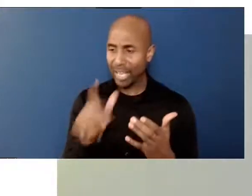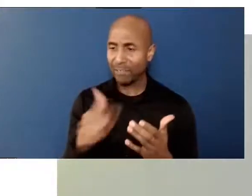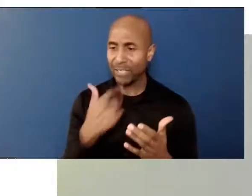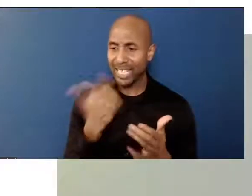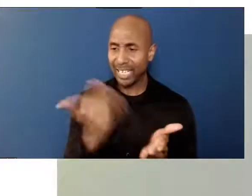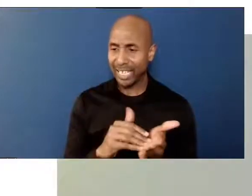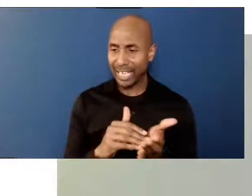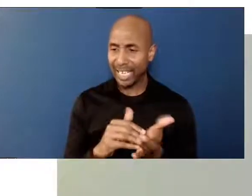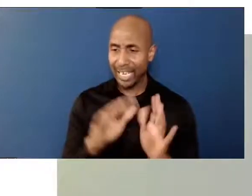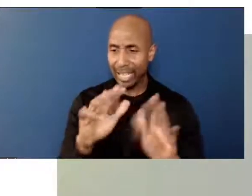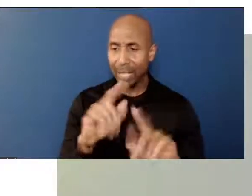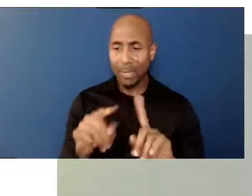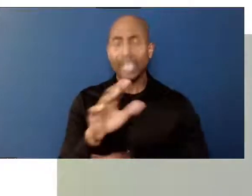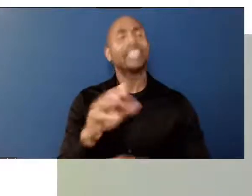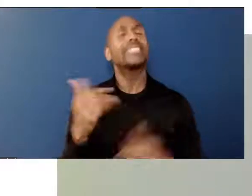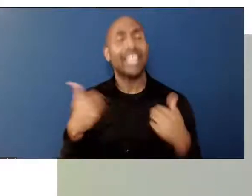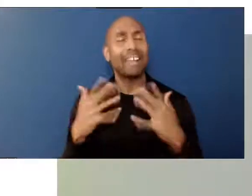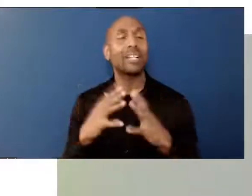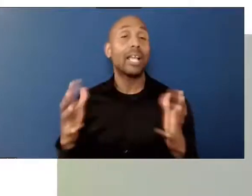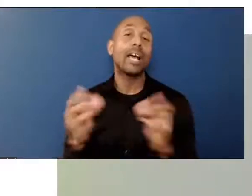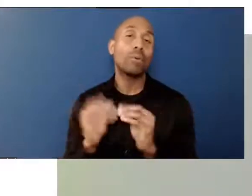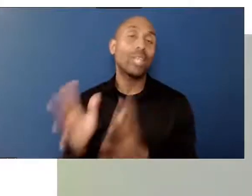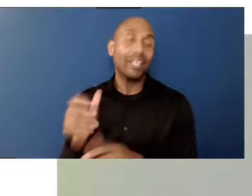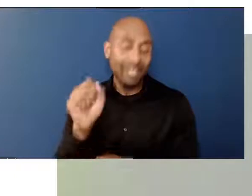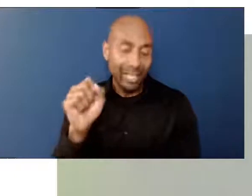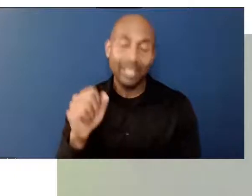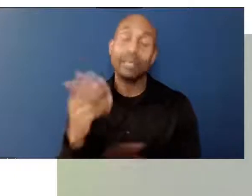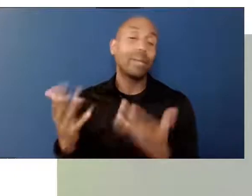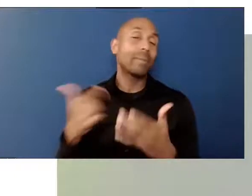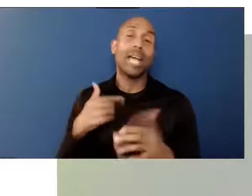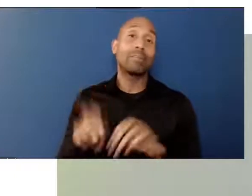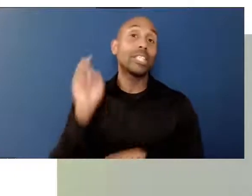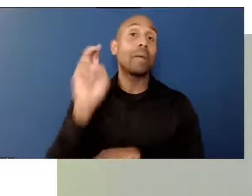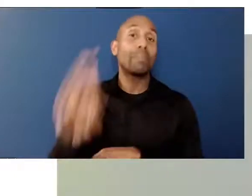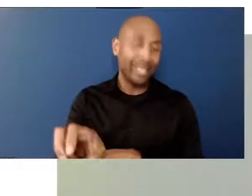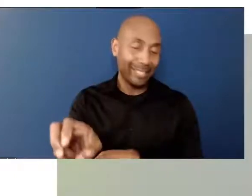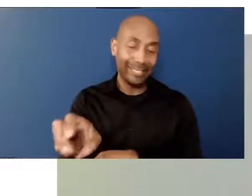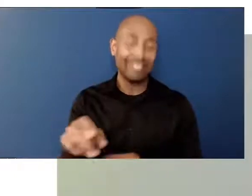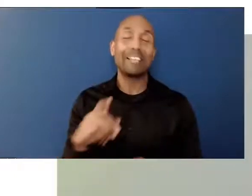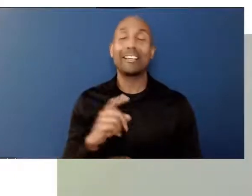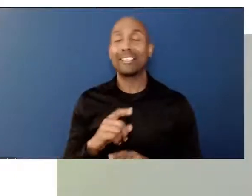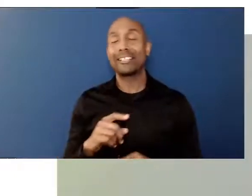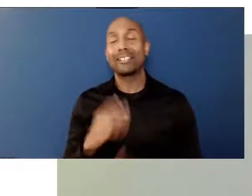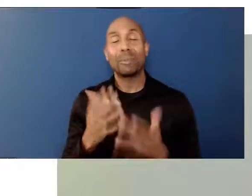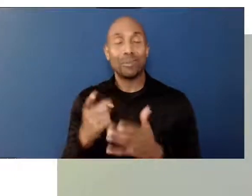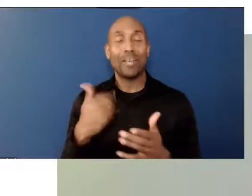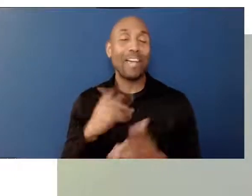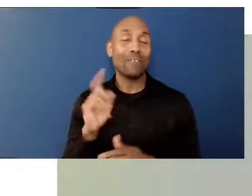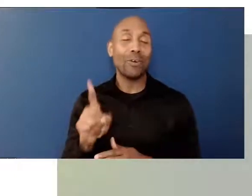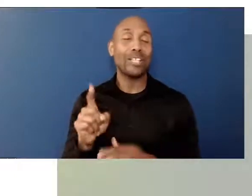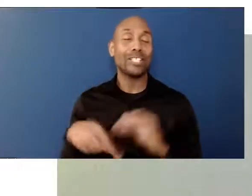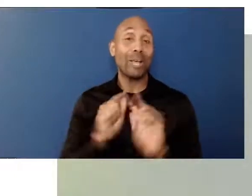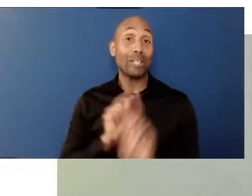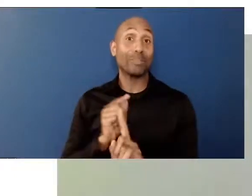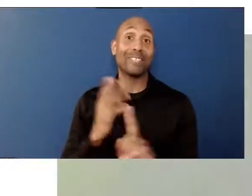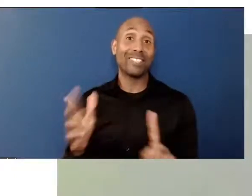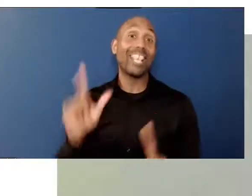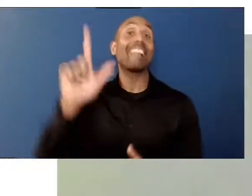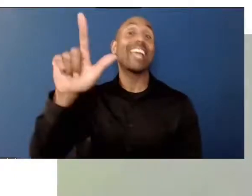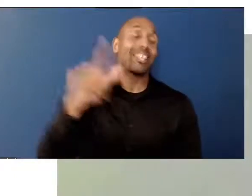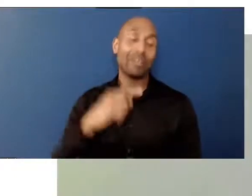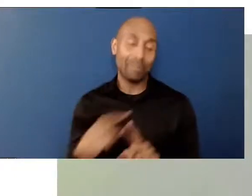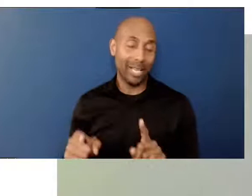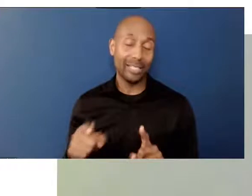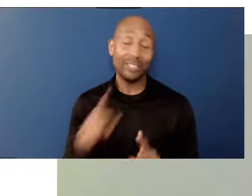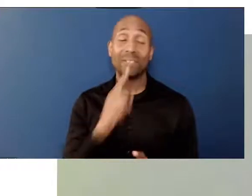But there is more to do, and I'm probably getting way ahead of some of the discussion or questions you might even ask me, Jessica. I'm really happy